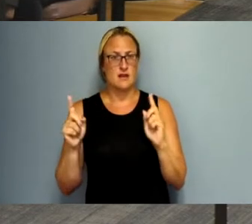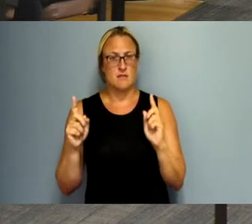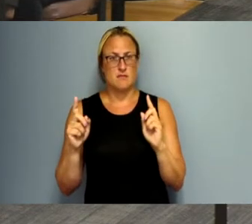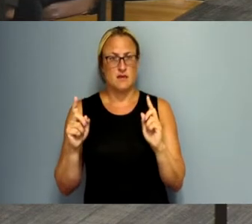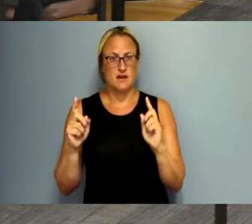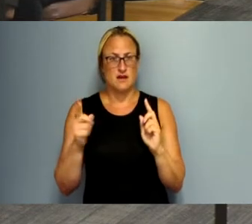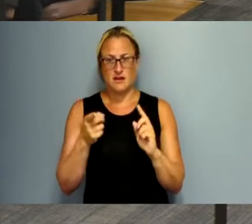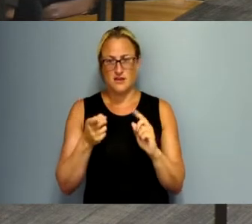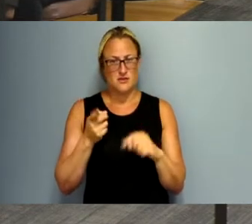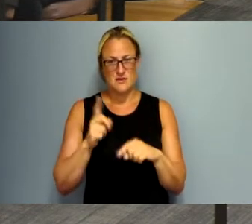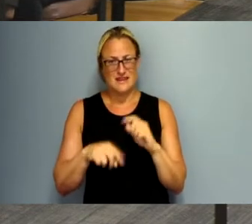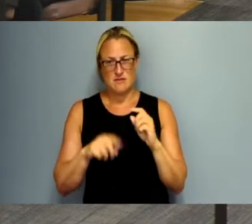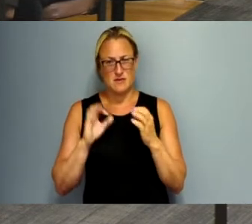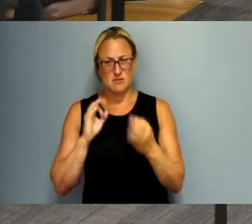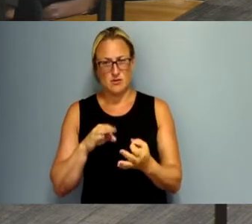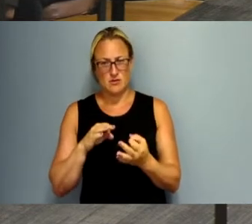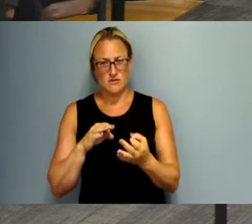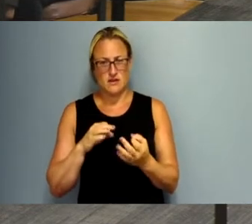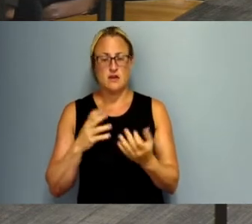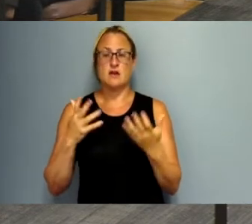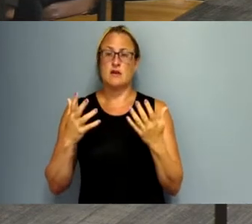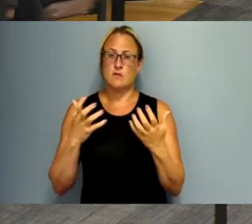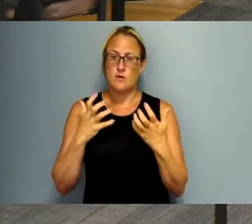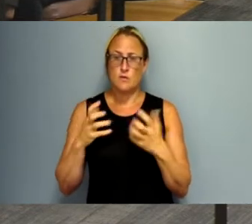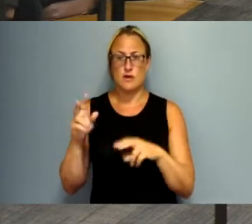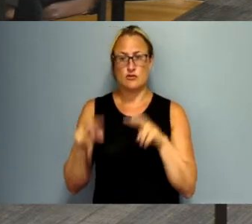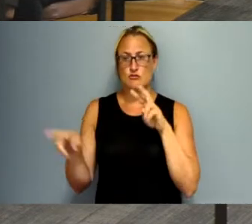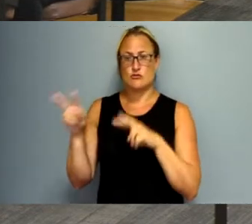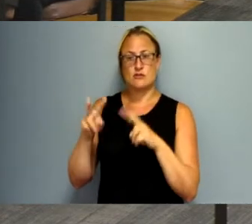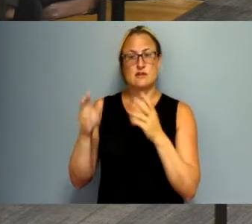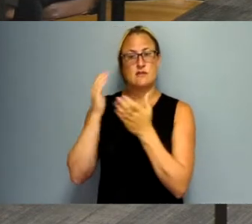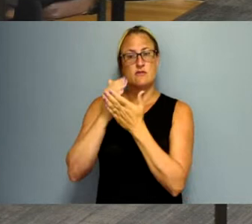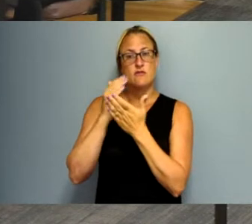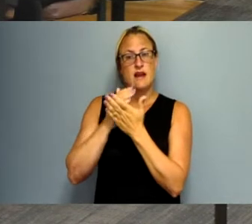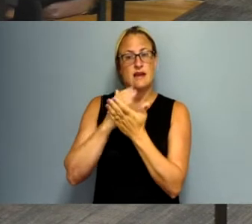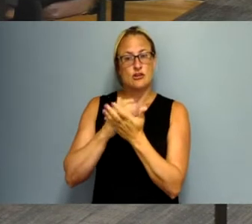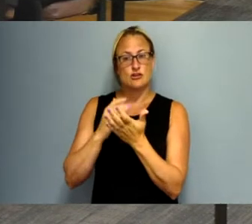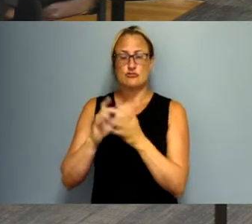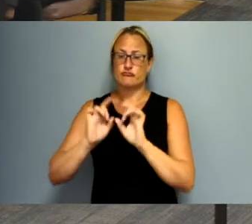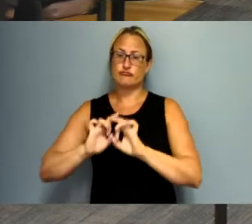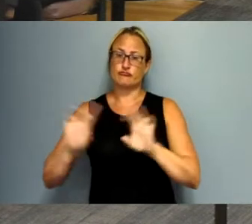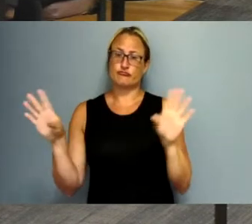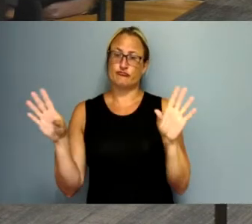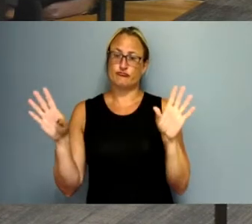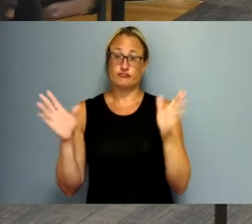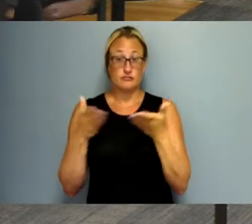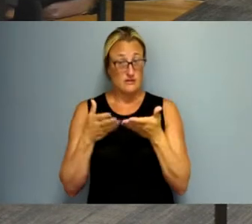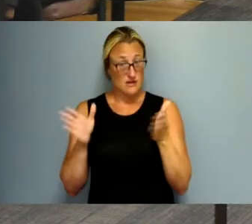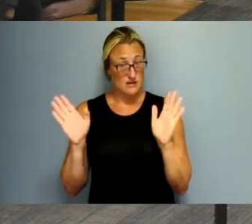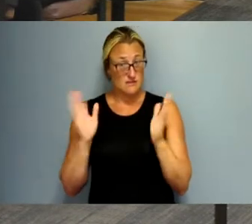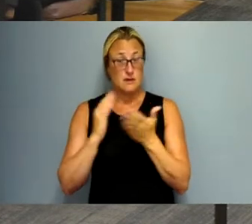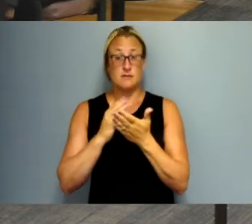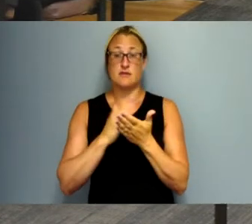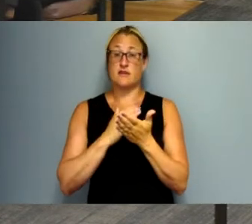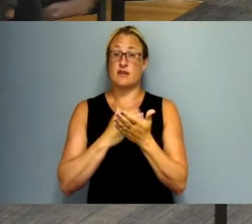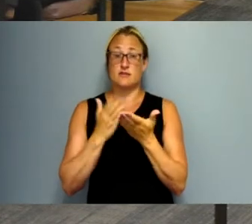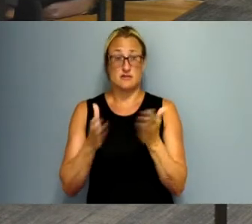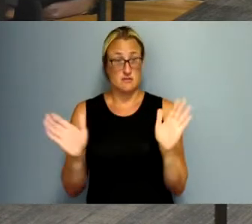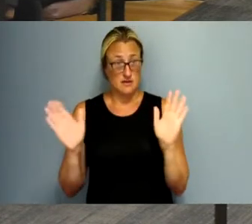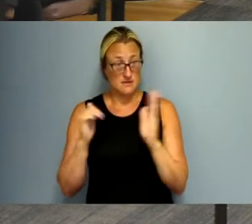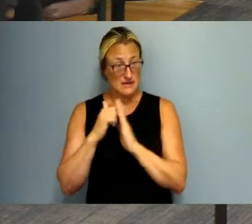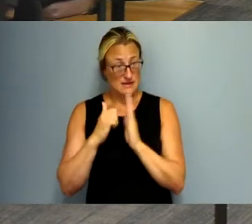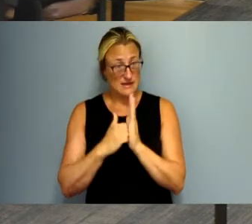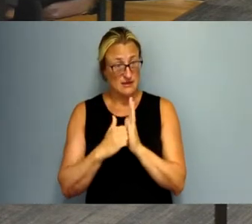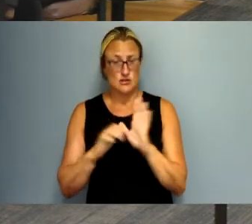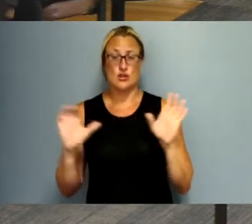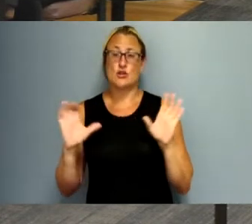but we want you to look at, release all the records. And it's public records, public accounts. Do the best you can